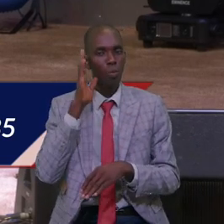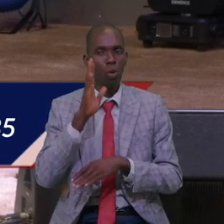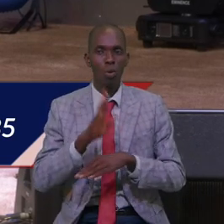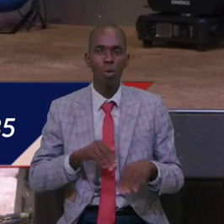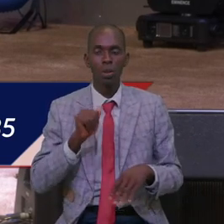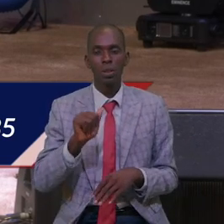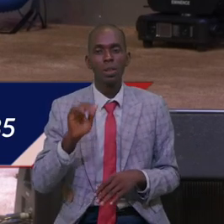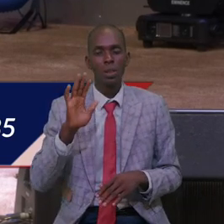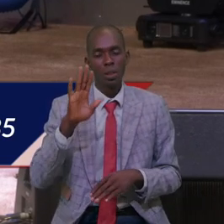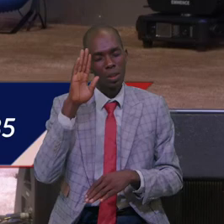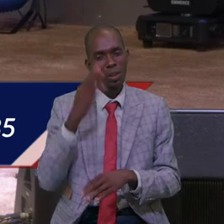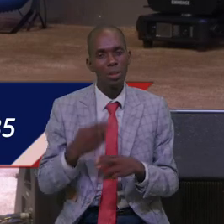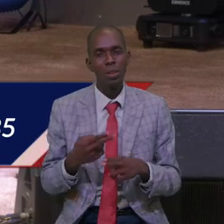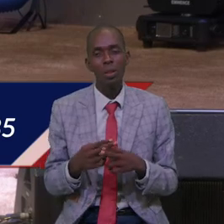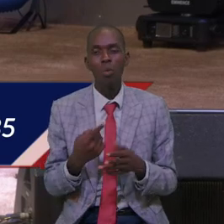name. Everybody